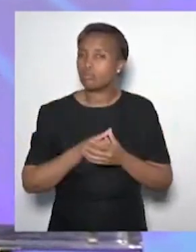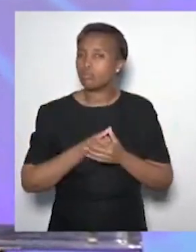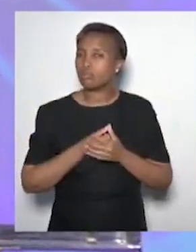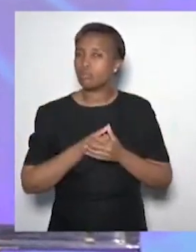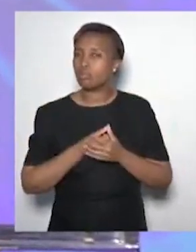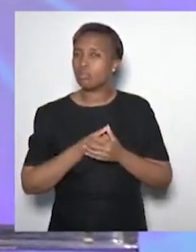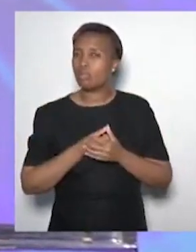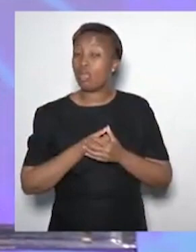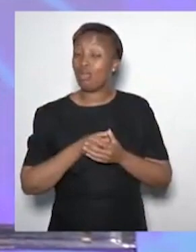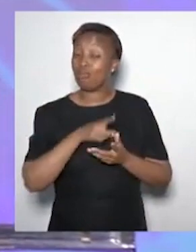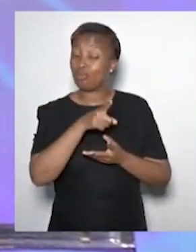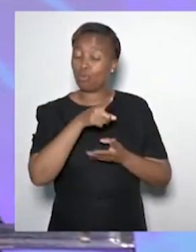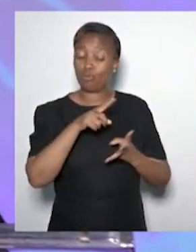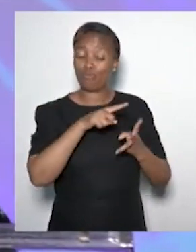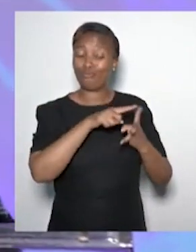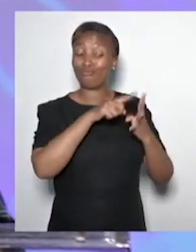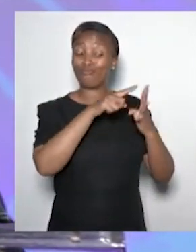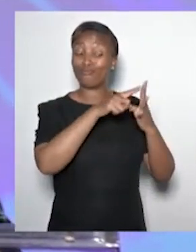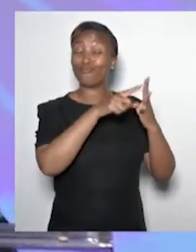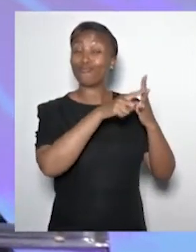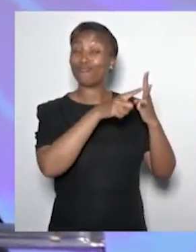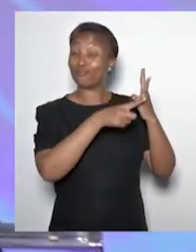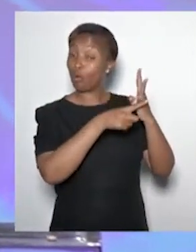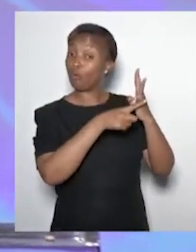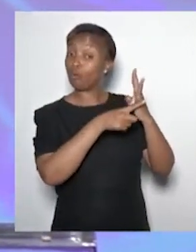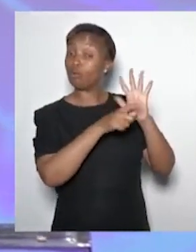there are 4 vital